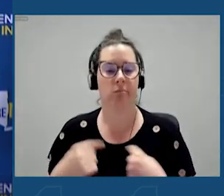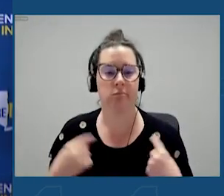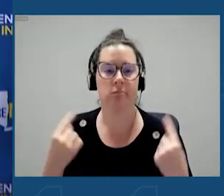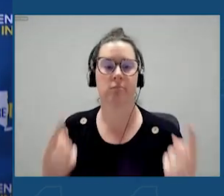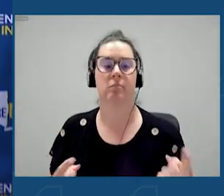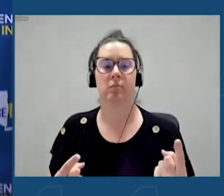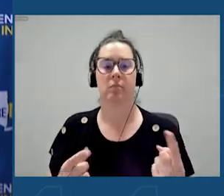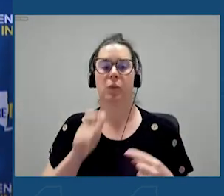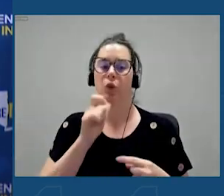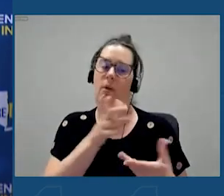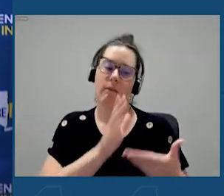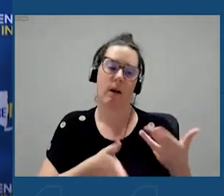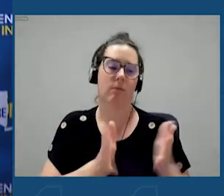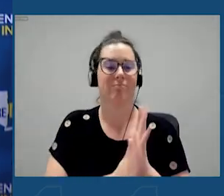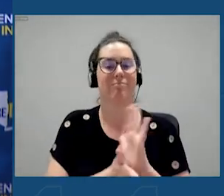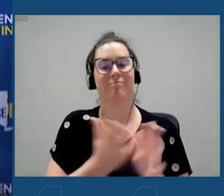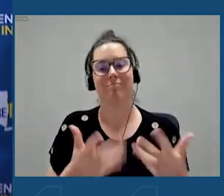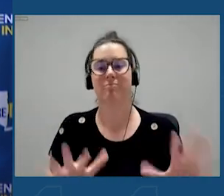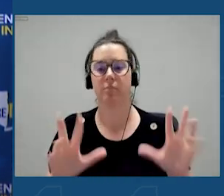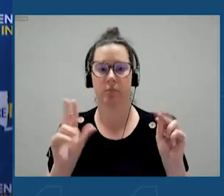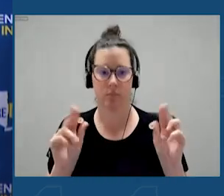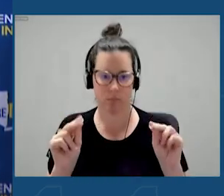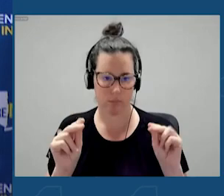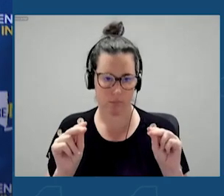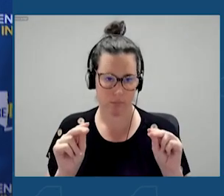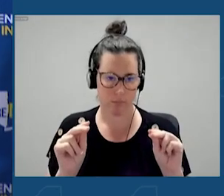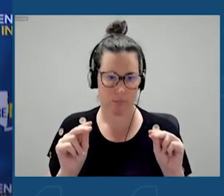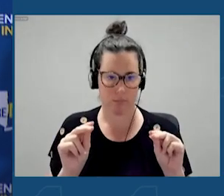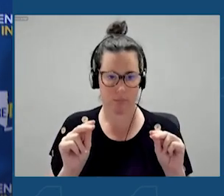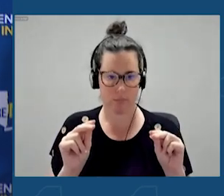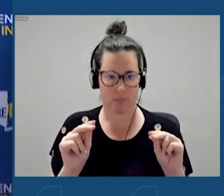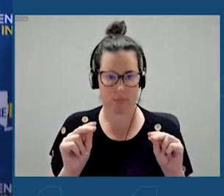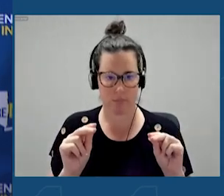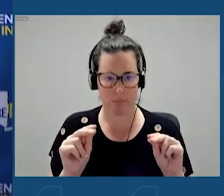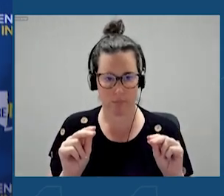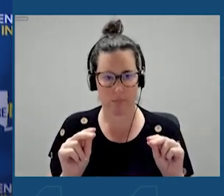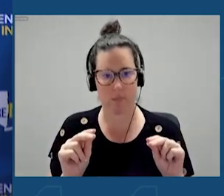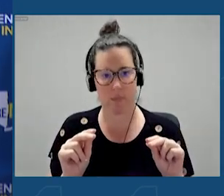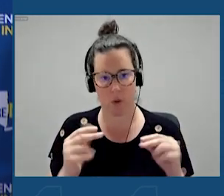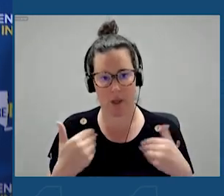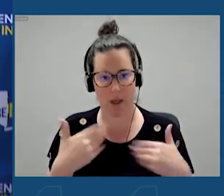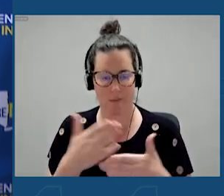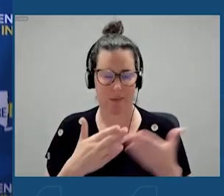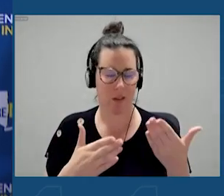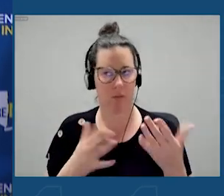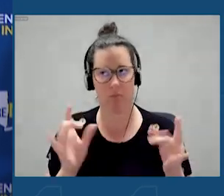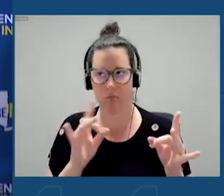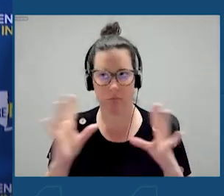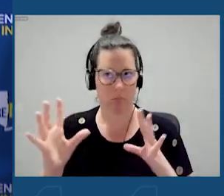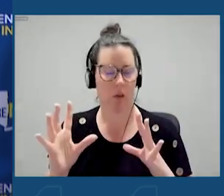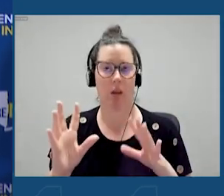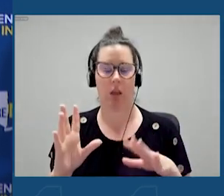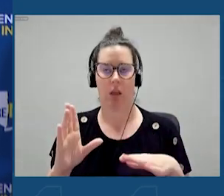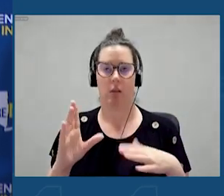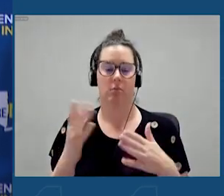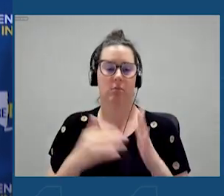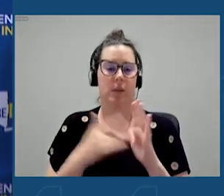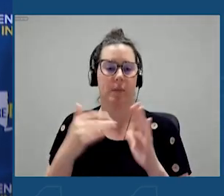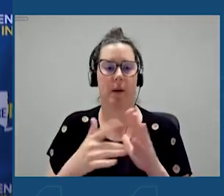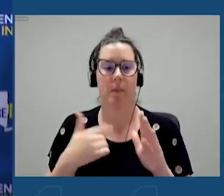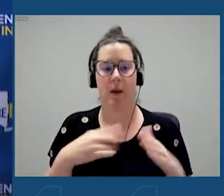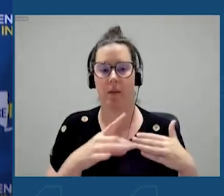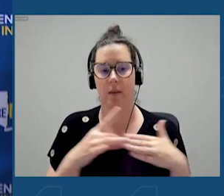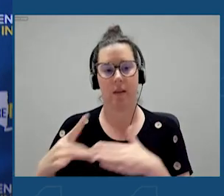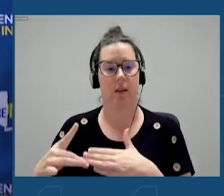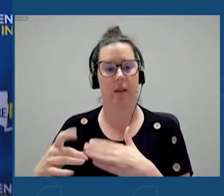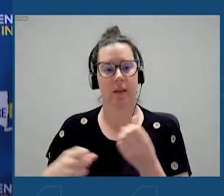not done, and you get some crap thrown at you sometimes. I do as the lead sponsor in the Senate.